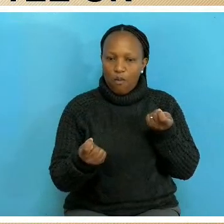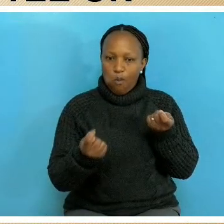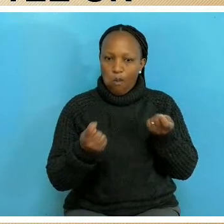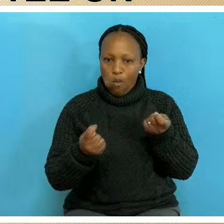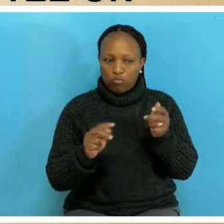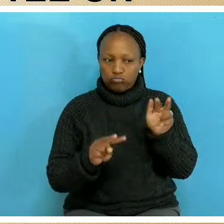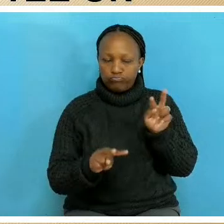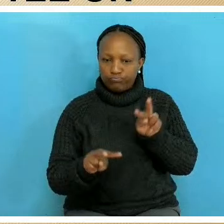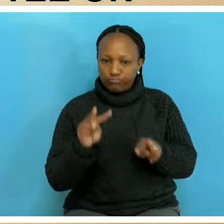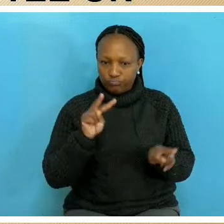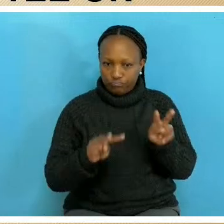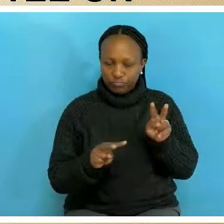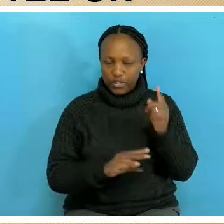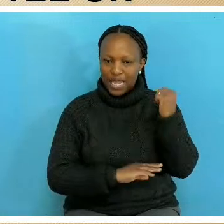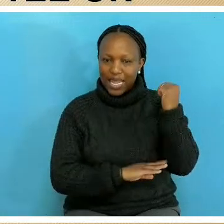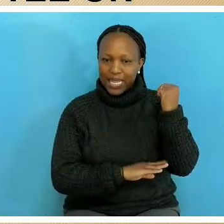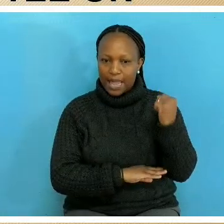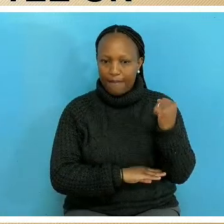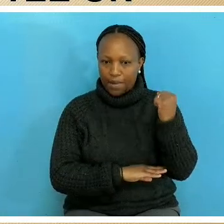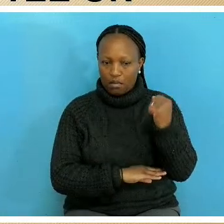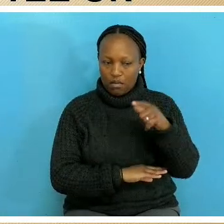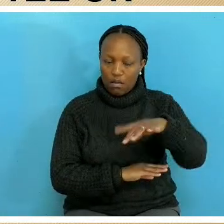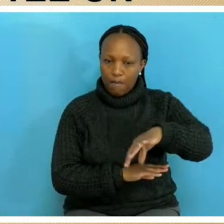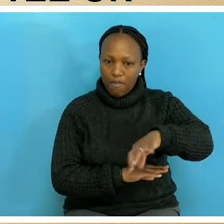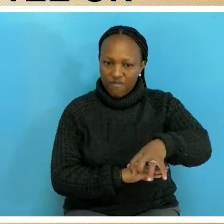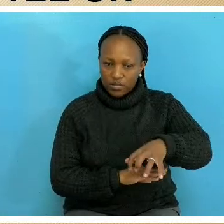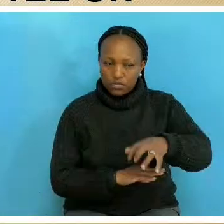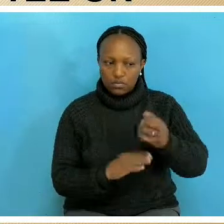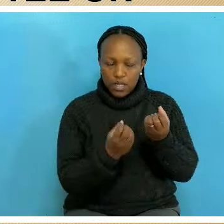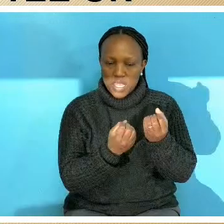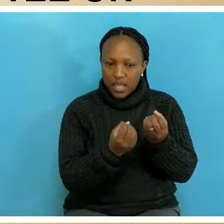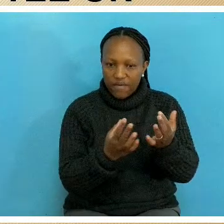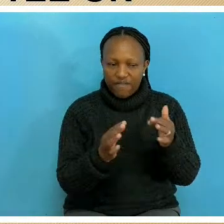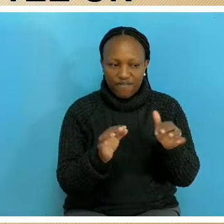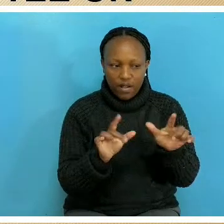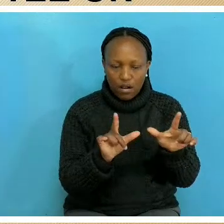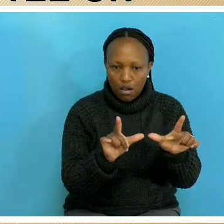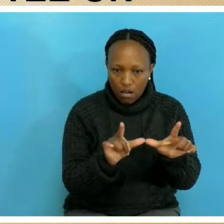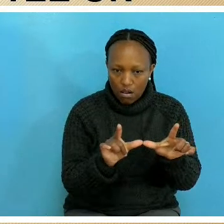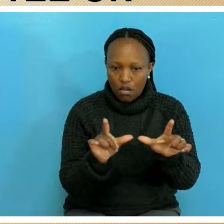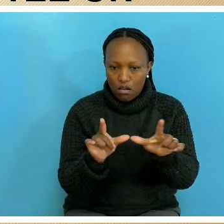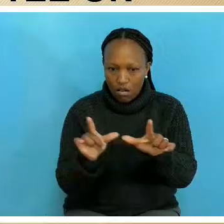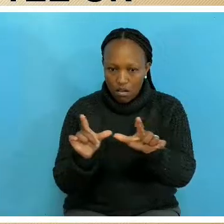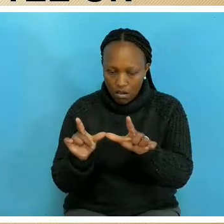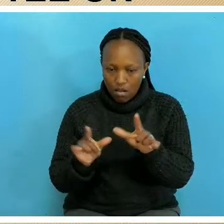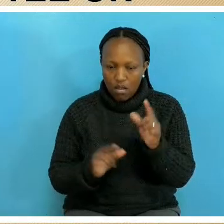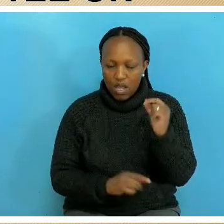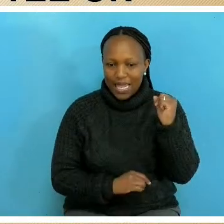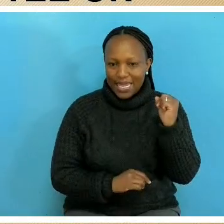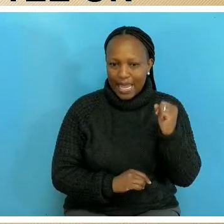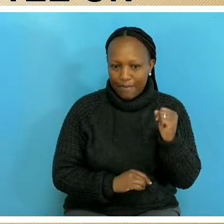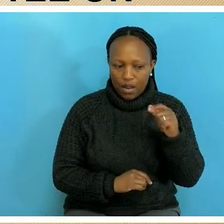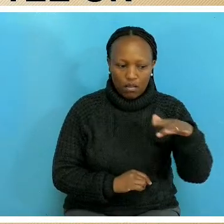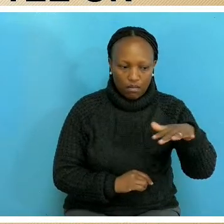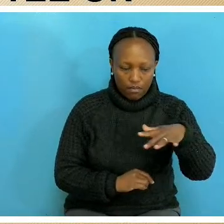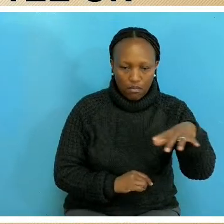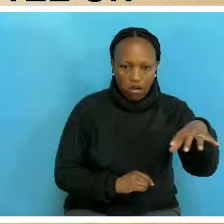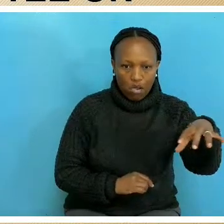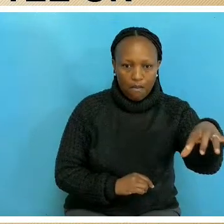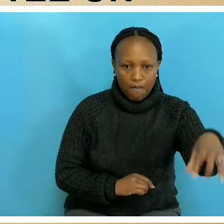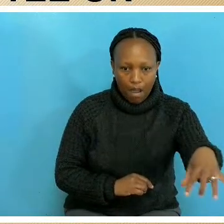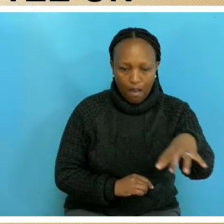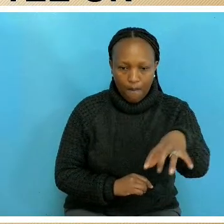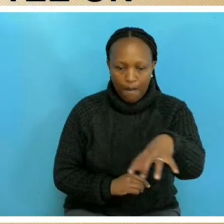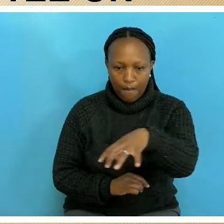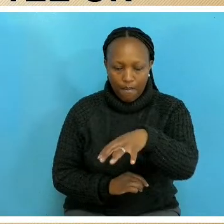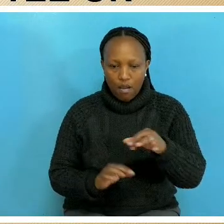the province, to issue licenses for gambling sites.